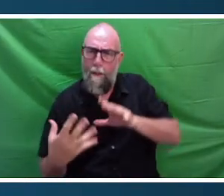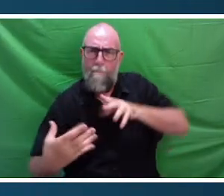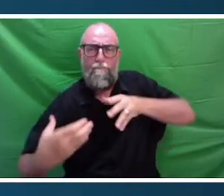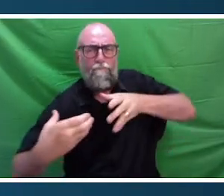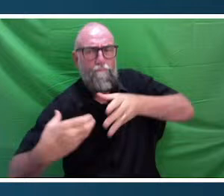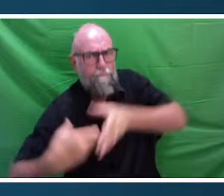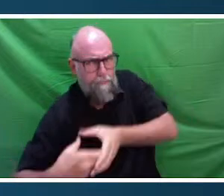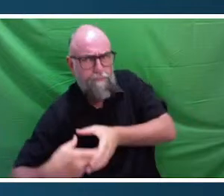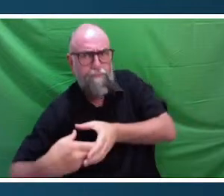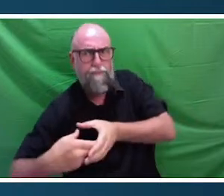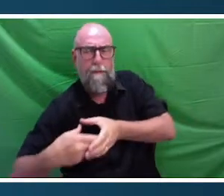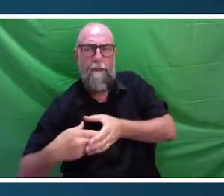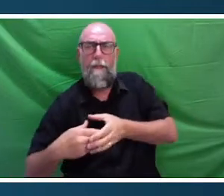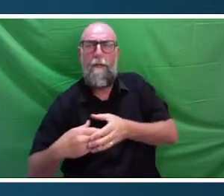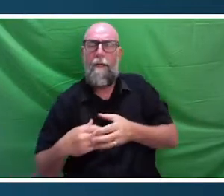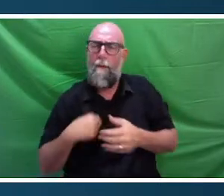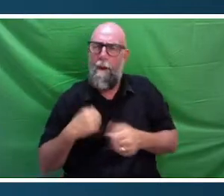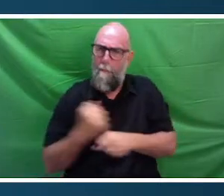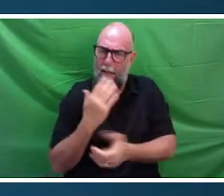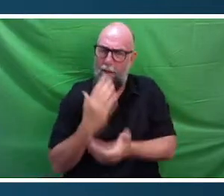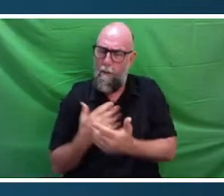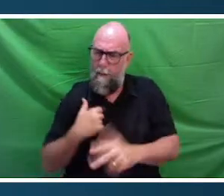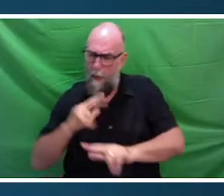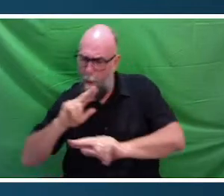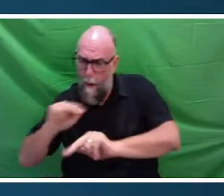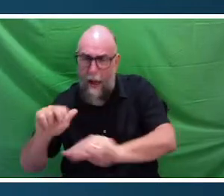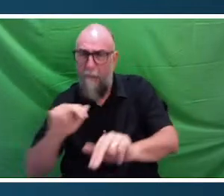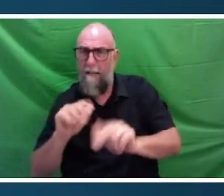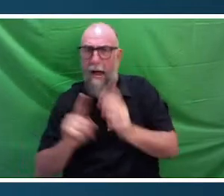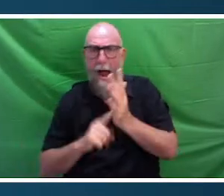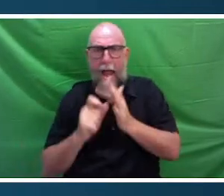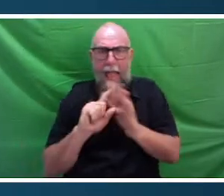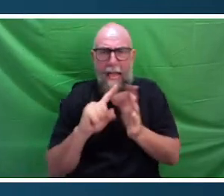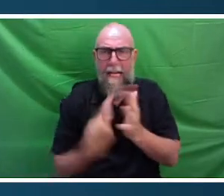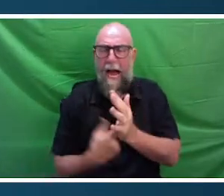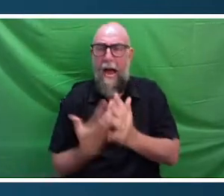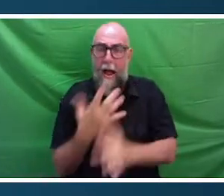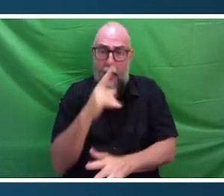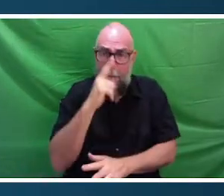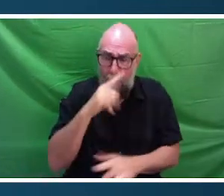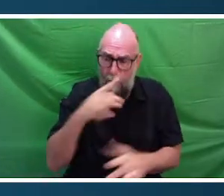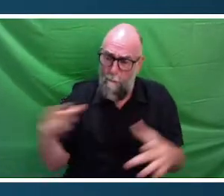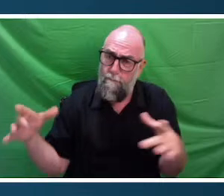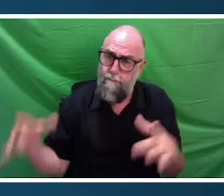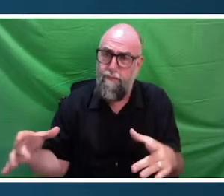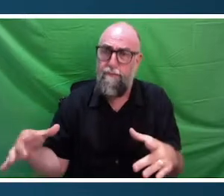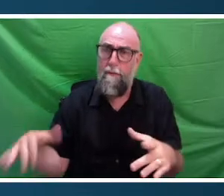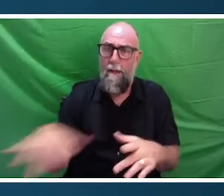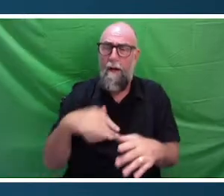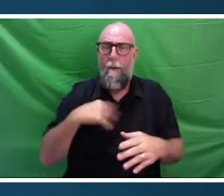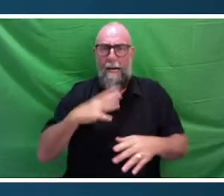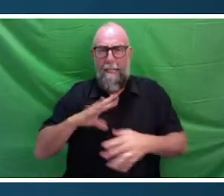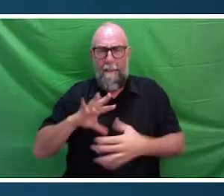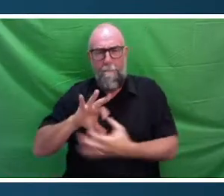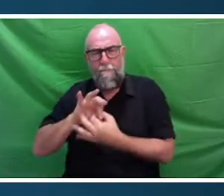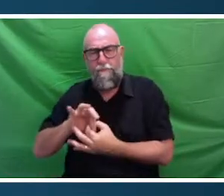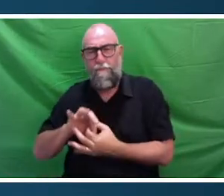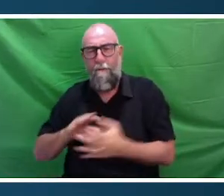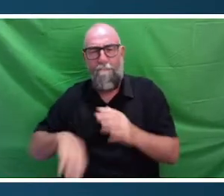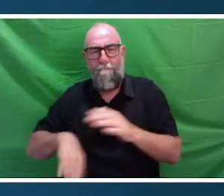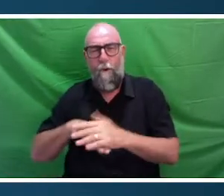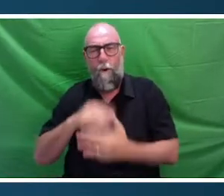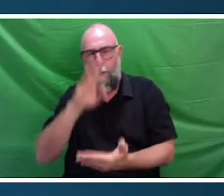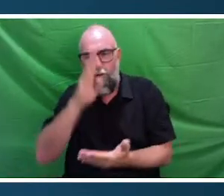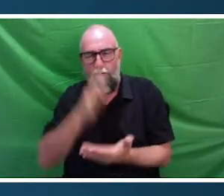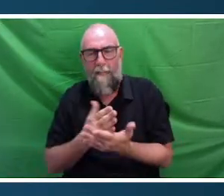civil society, and the people themselves, building trust and understanding. This shift is not only